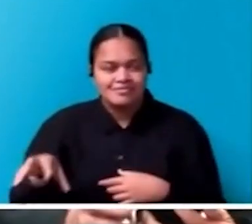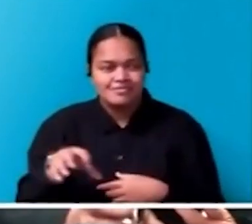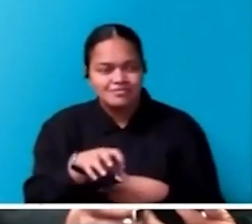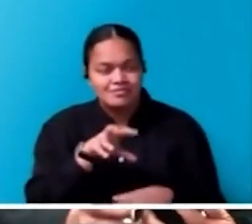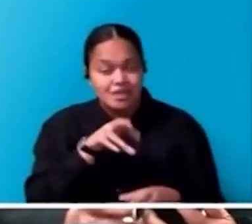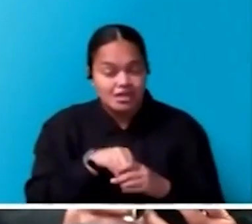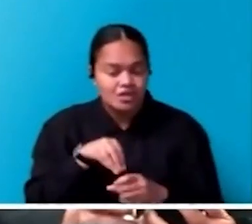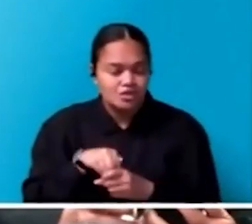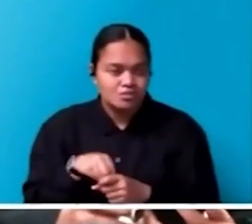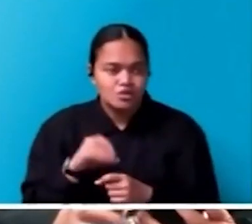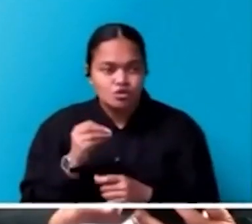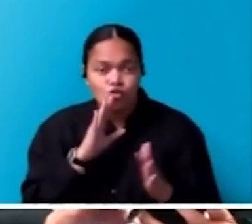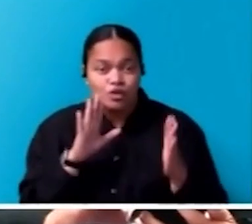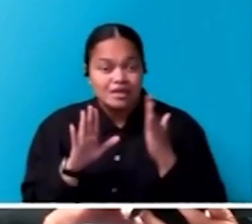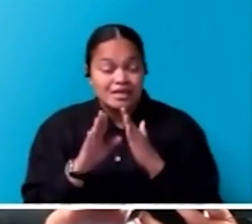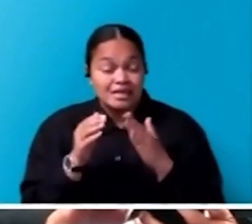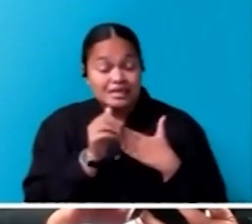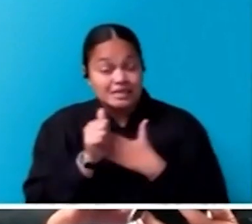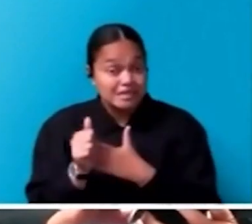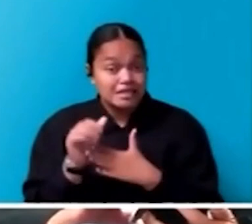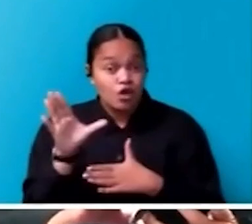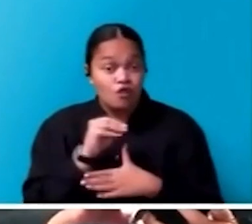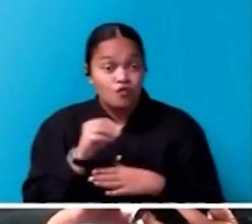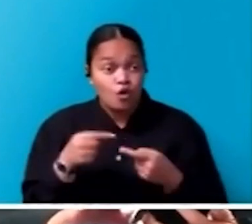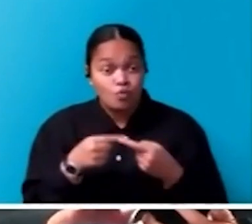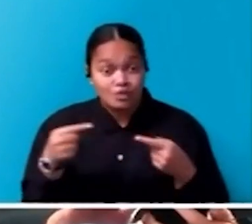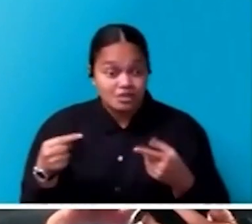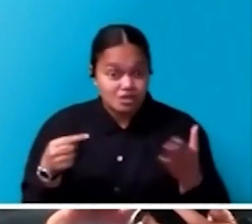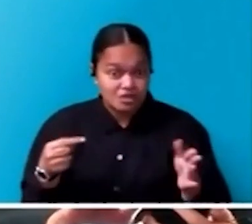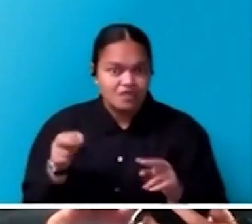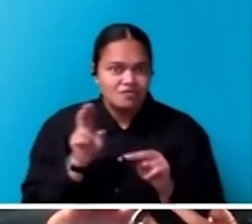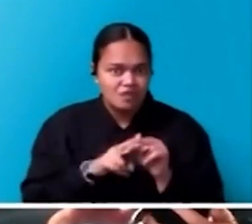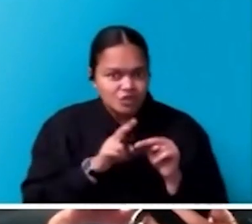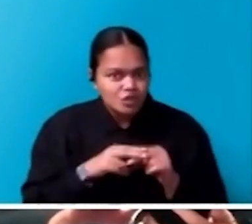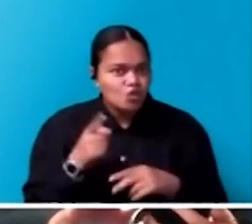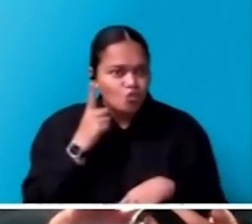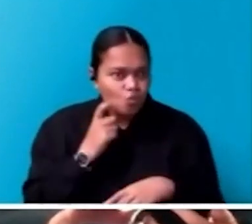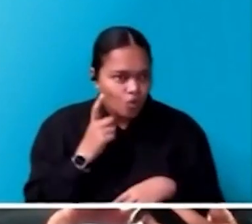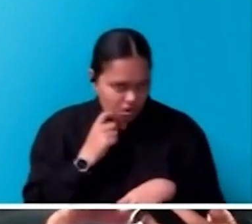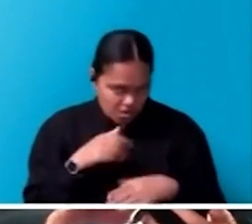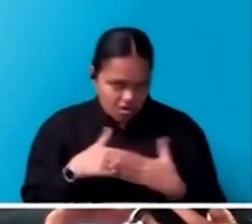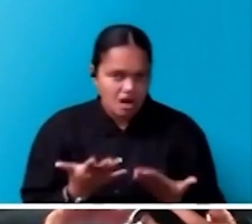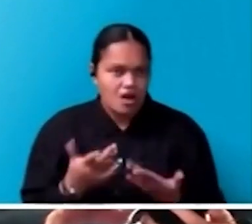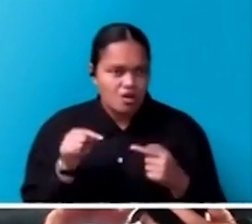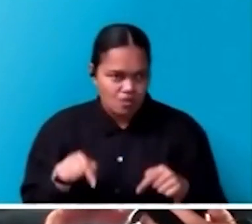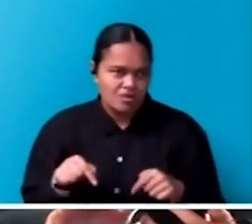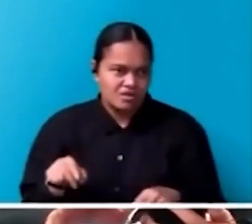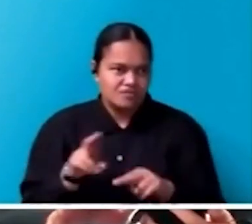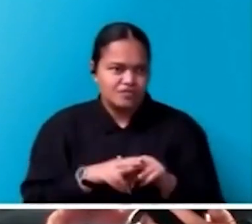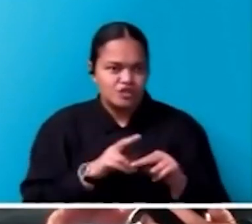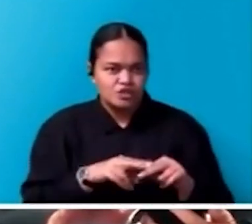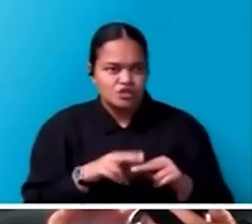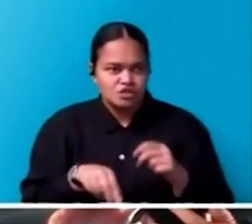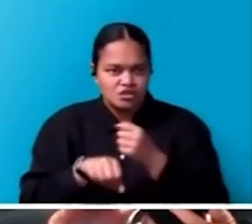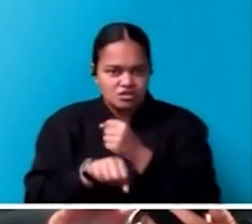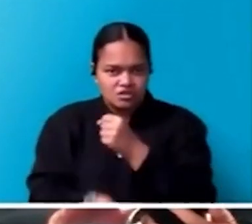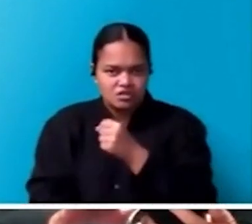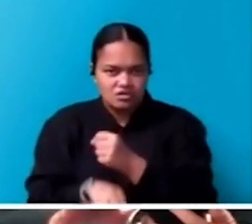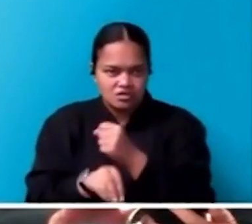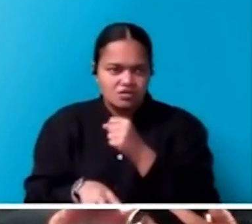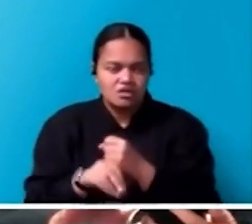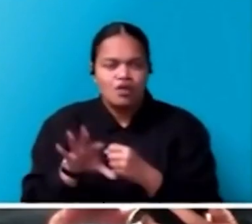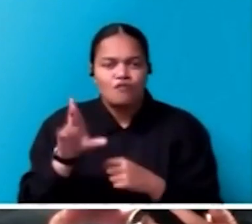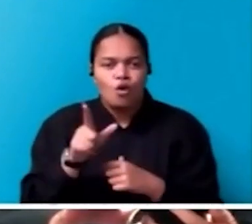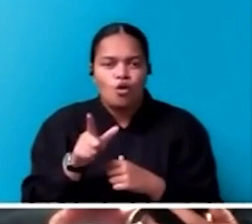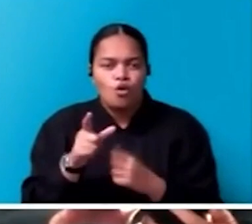the Leader of Opposition will be aware that Fiji Water is actually on the ground now in Fiji acquiring land for